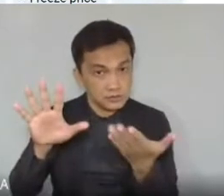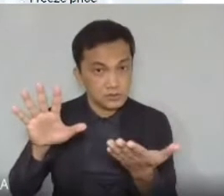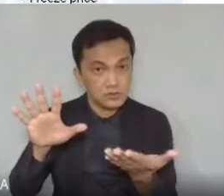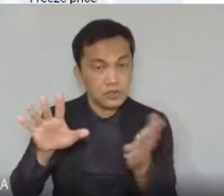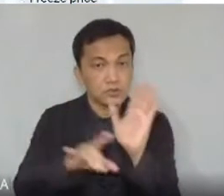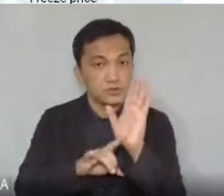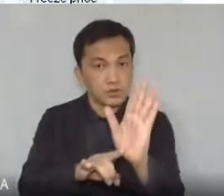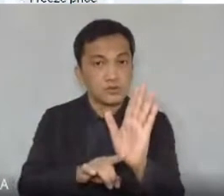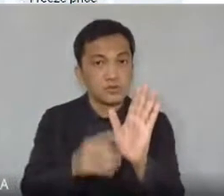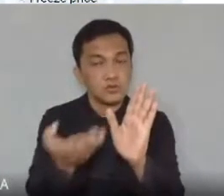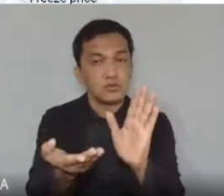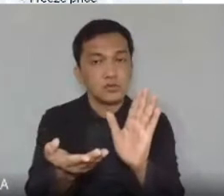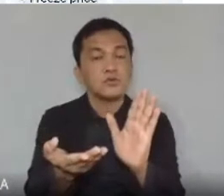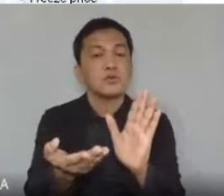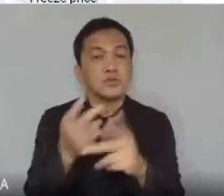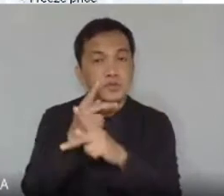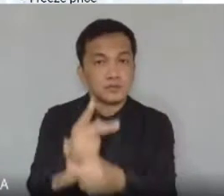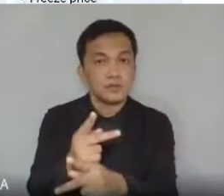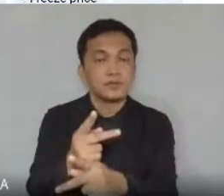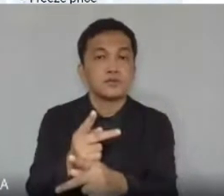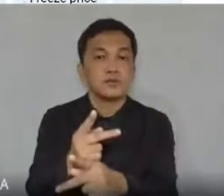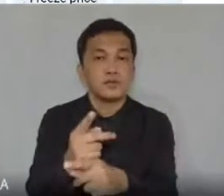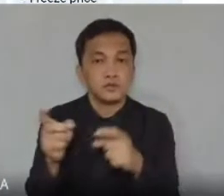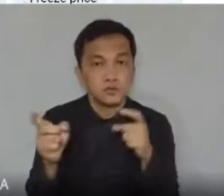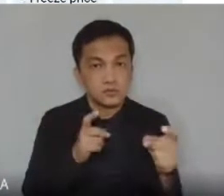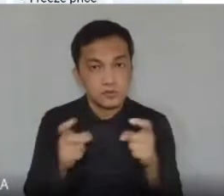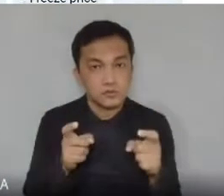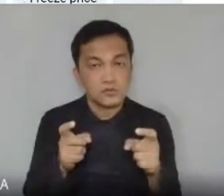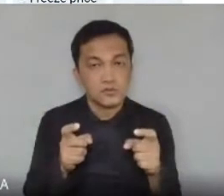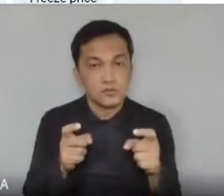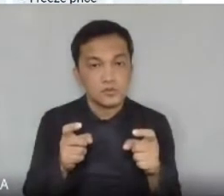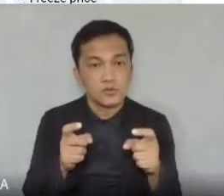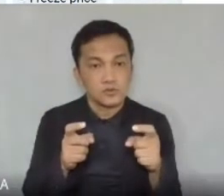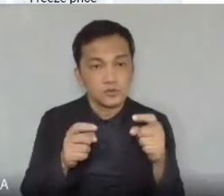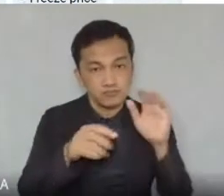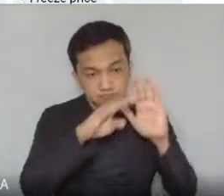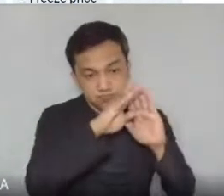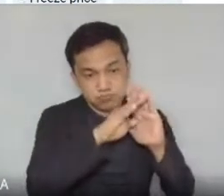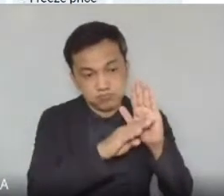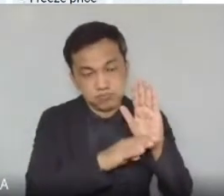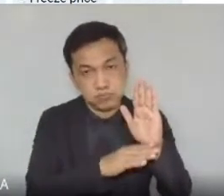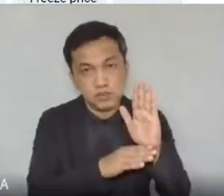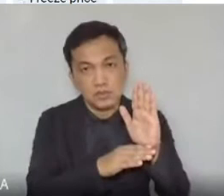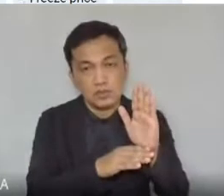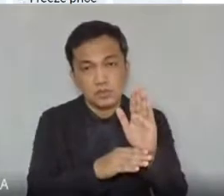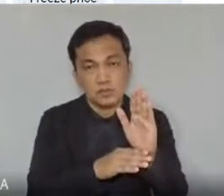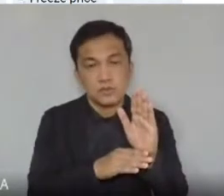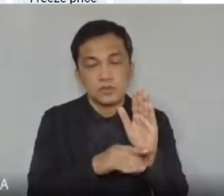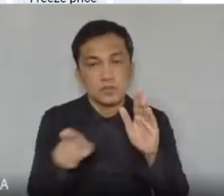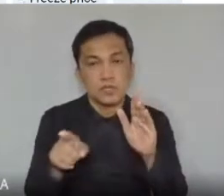the amalgamation of our response to the COVID-19 pandemic. We have, for example, to prevent